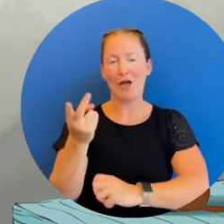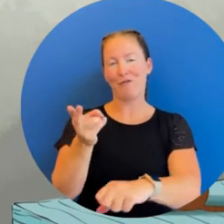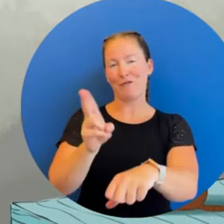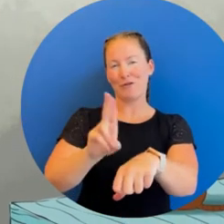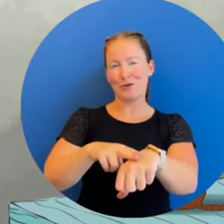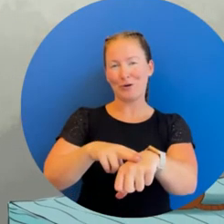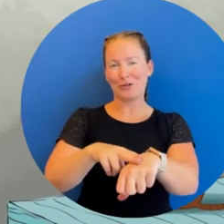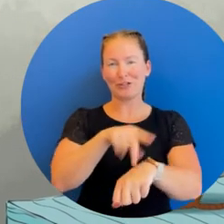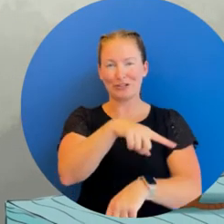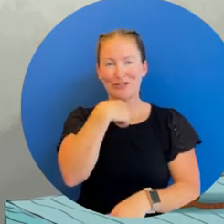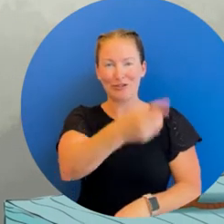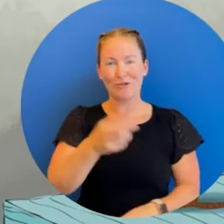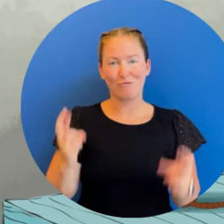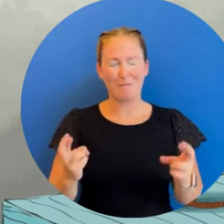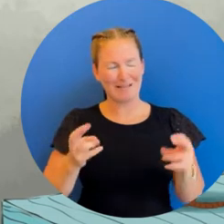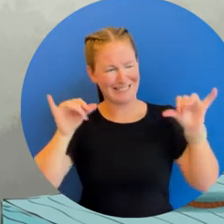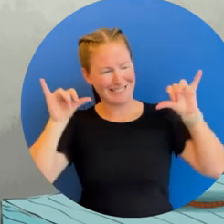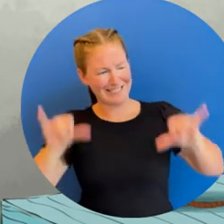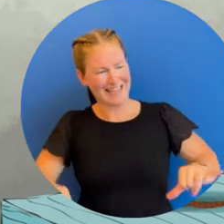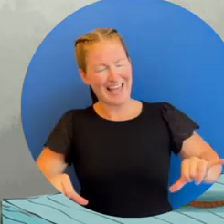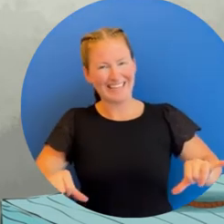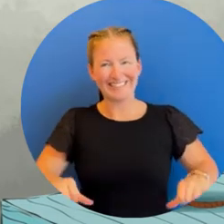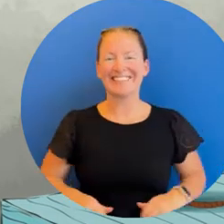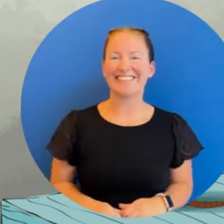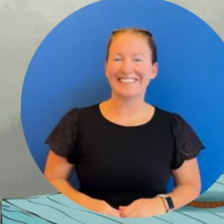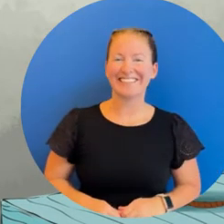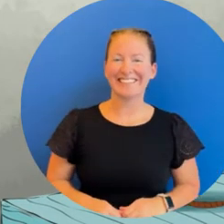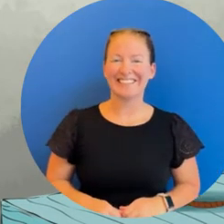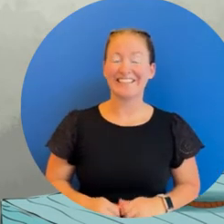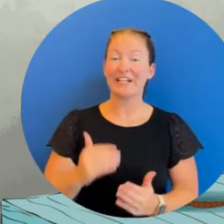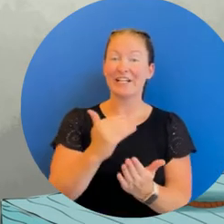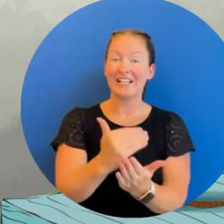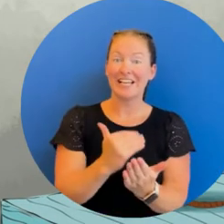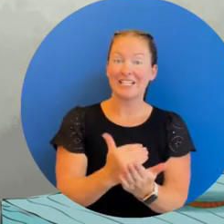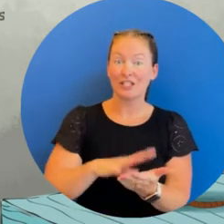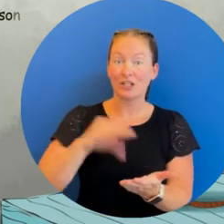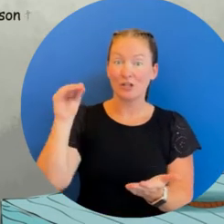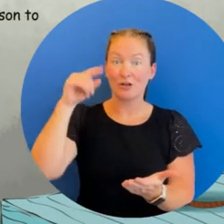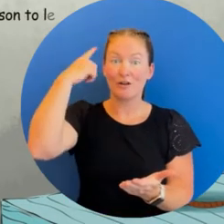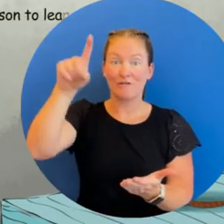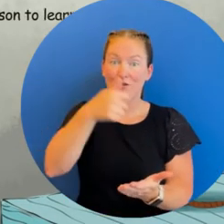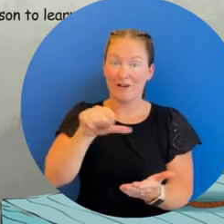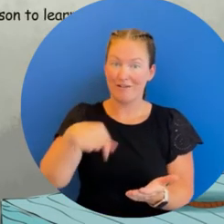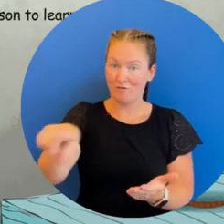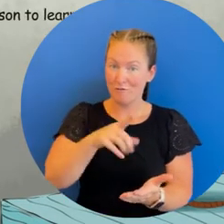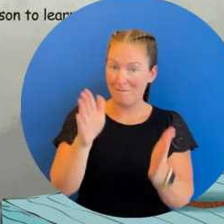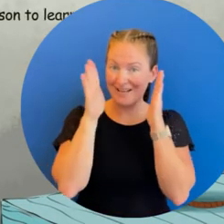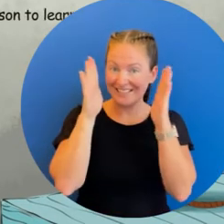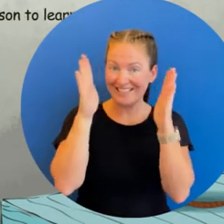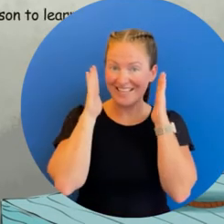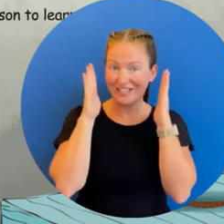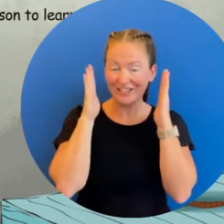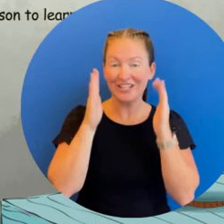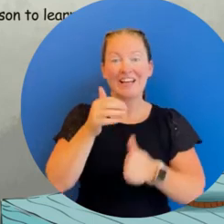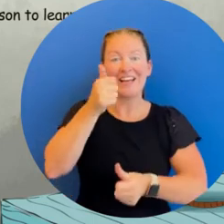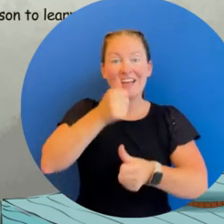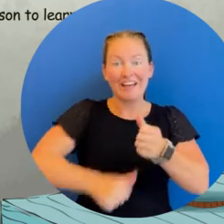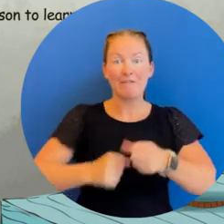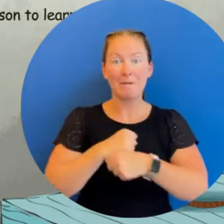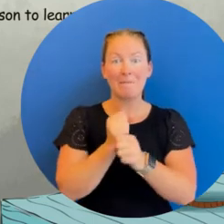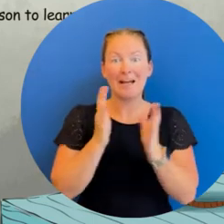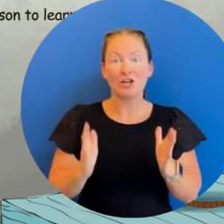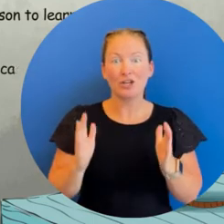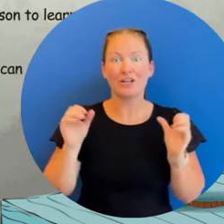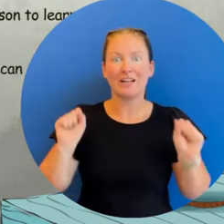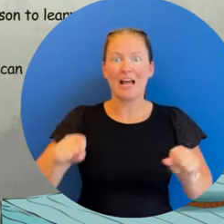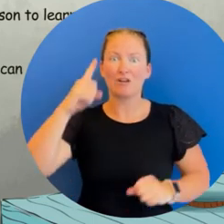that day? Why, of course, she invited the robot to stay. There's a lesson to learn for those paying attention. Each